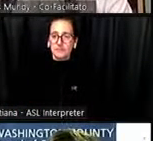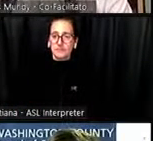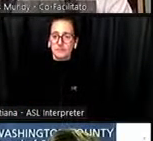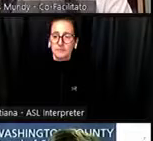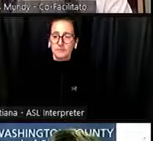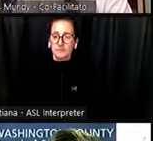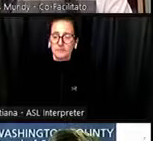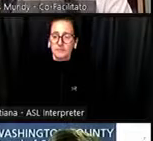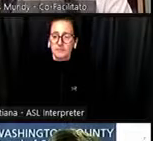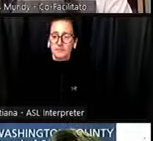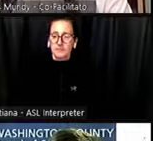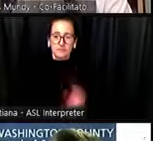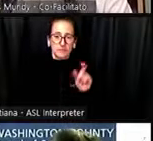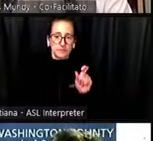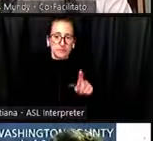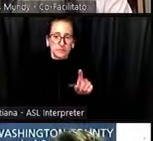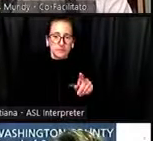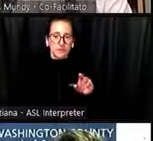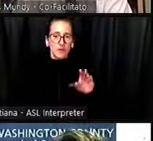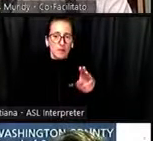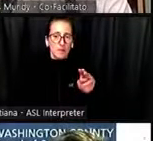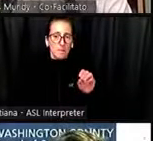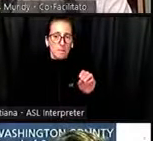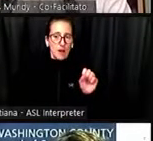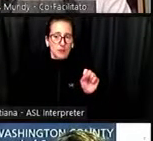Commissioner Willie, is there anything you'd like to add?